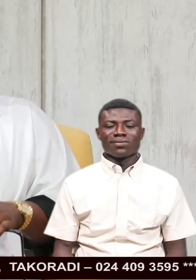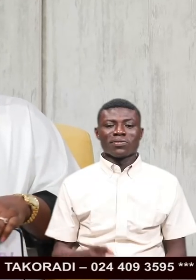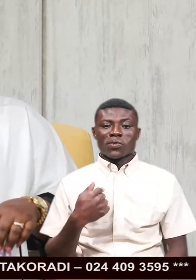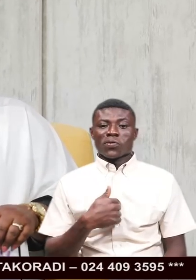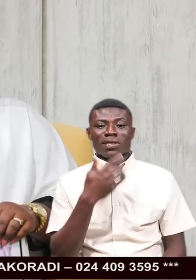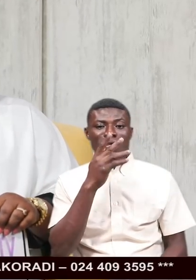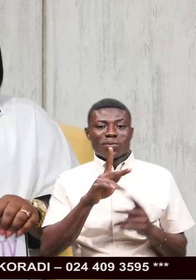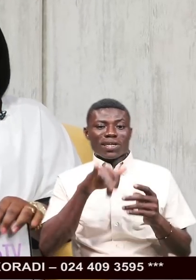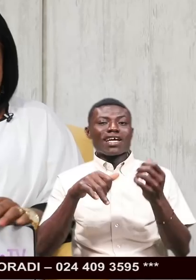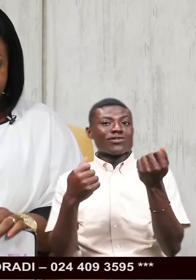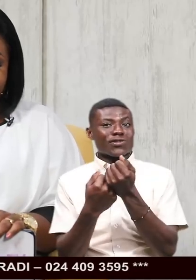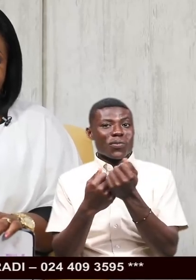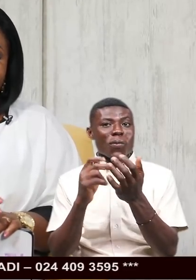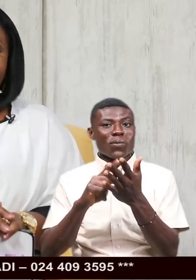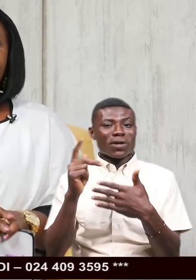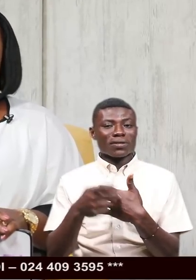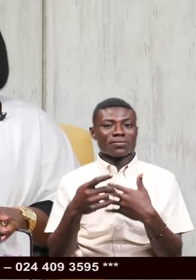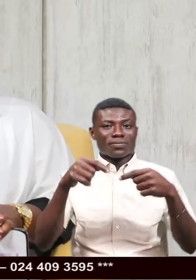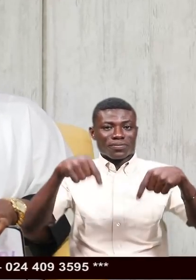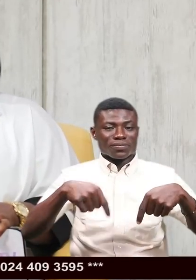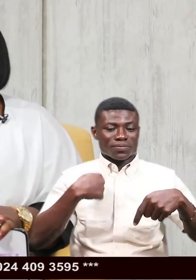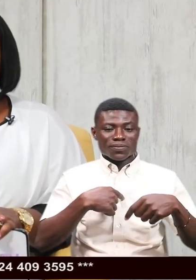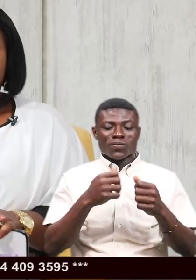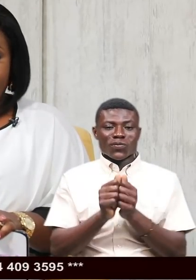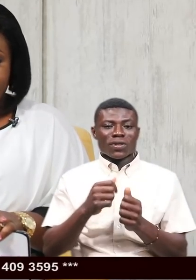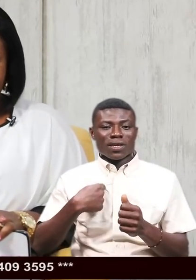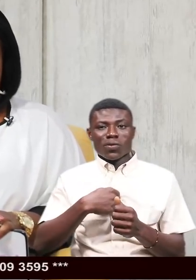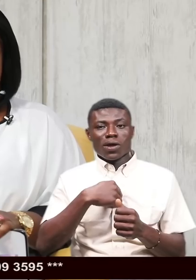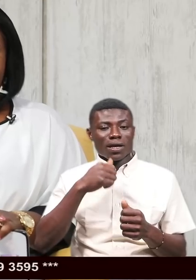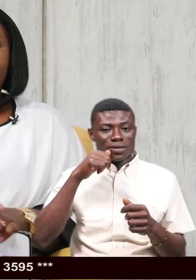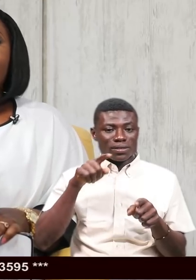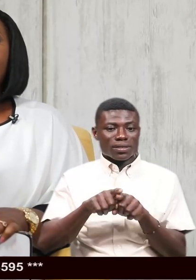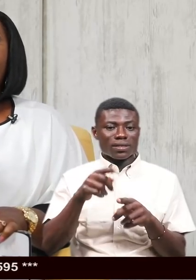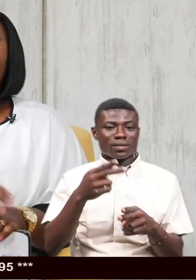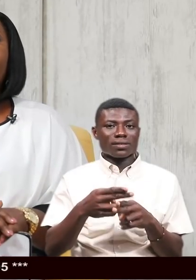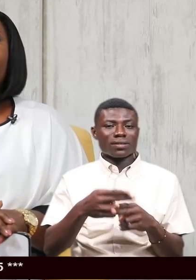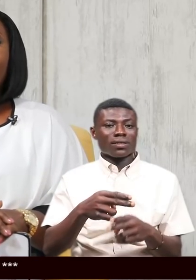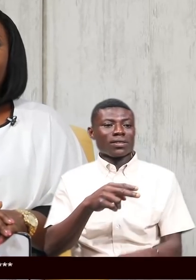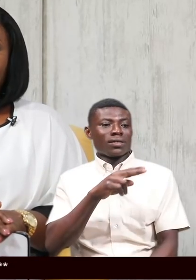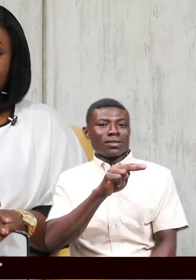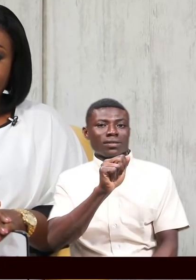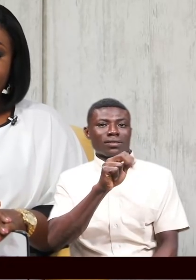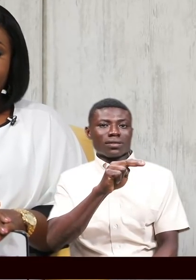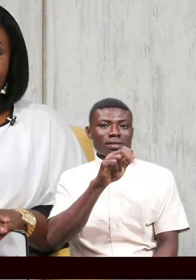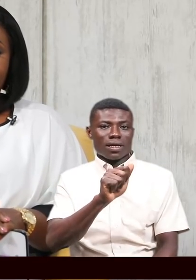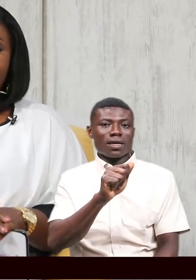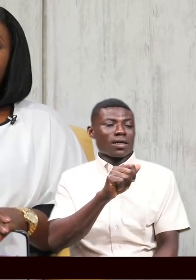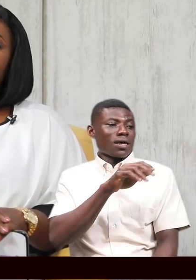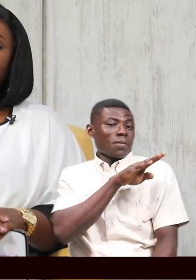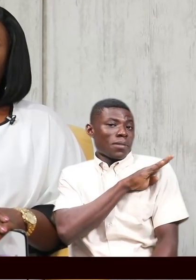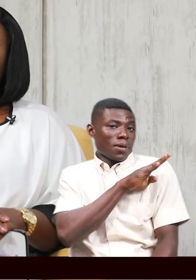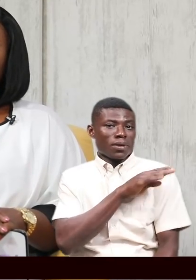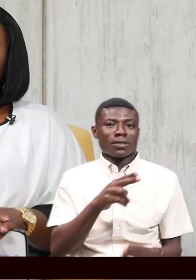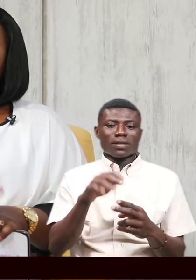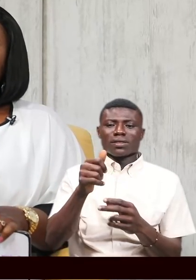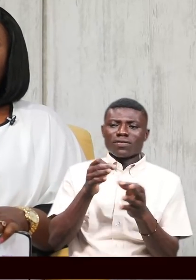Yes, yeah, I bought for say, and ne, ye ne ye nya nana bema. Nana bema noa beba beca na cosem. Ne be